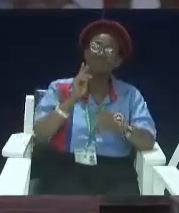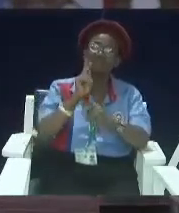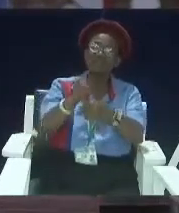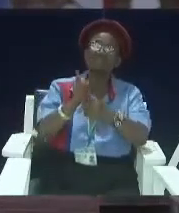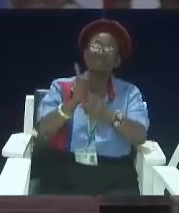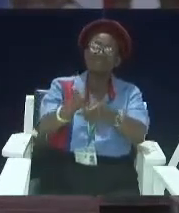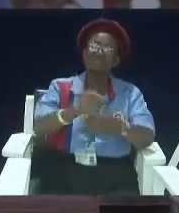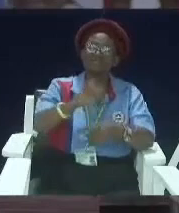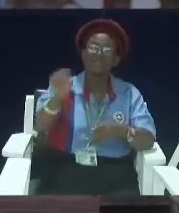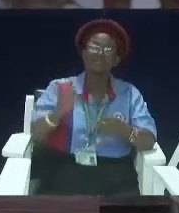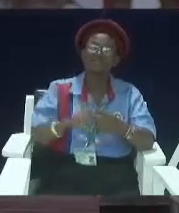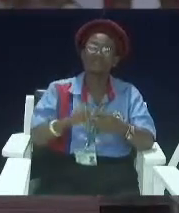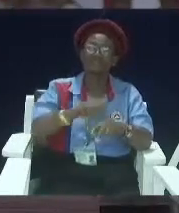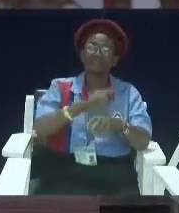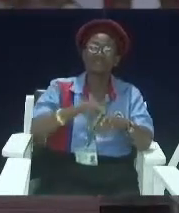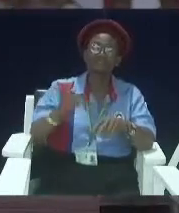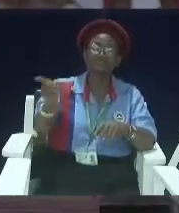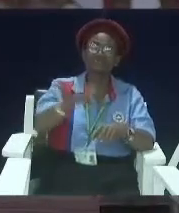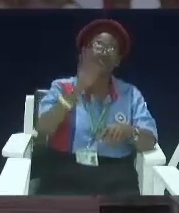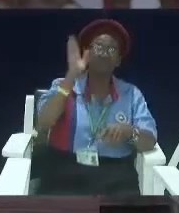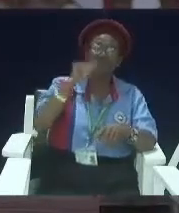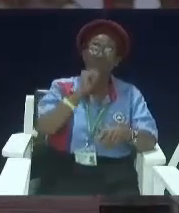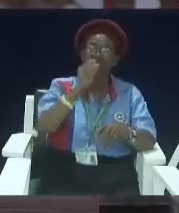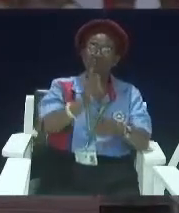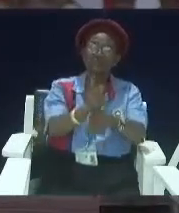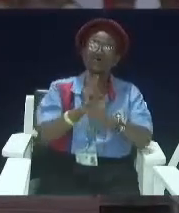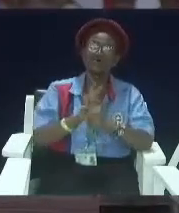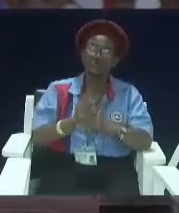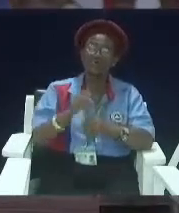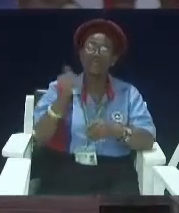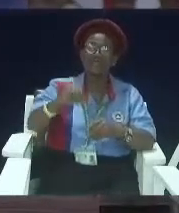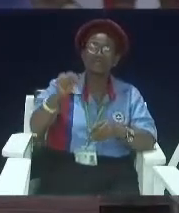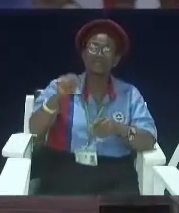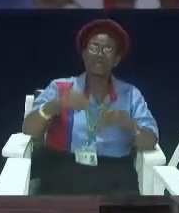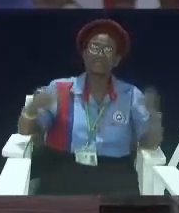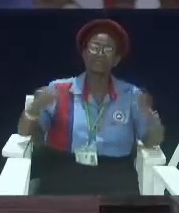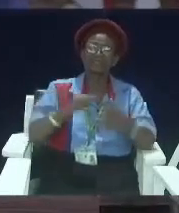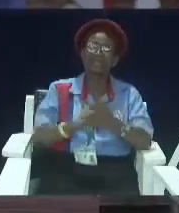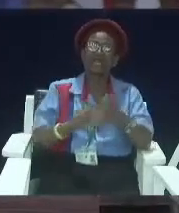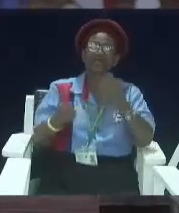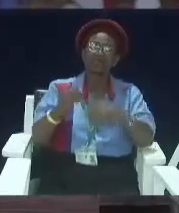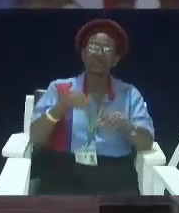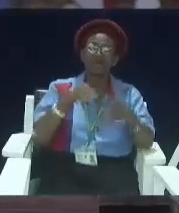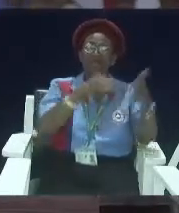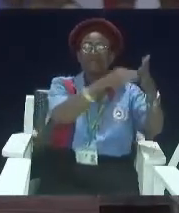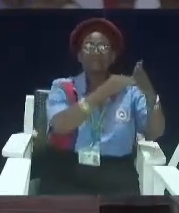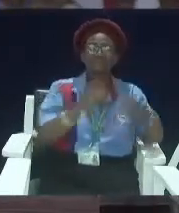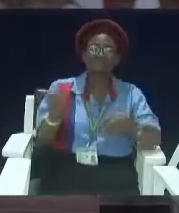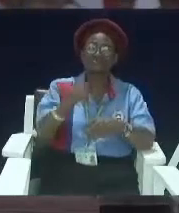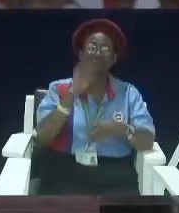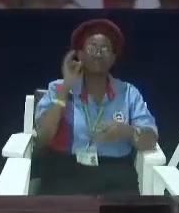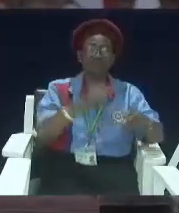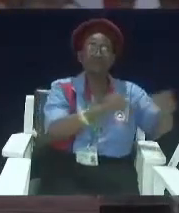won't borrow. He said, enemies that come against you one way, we flee seven ways.